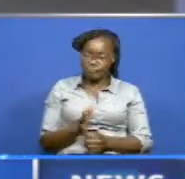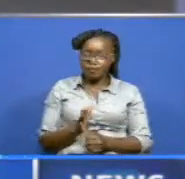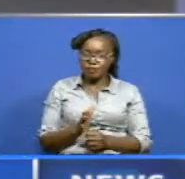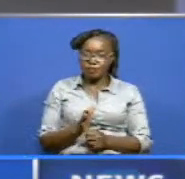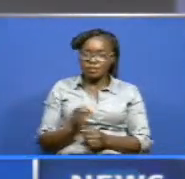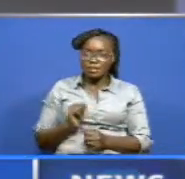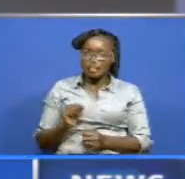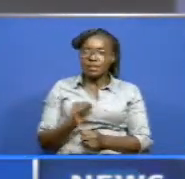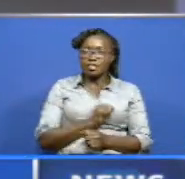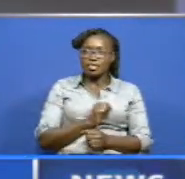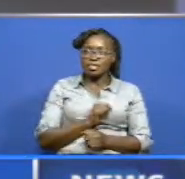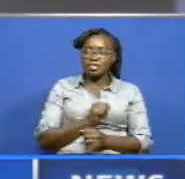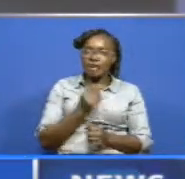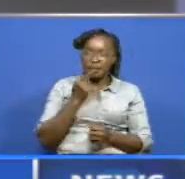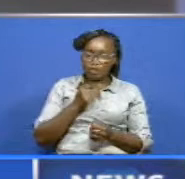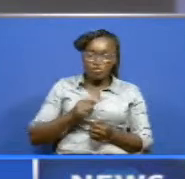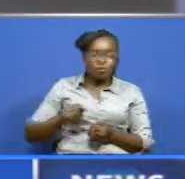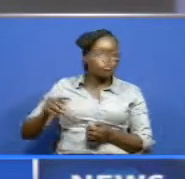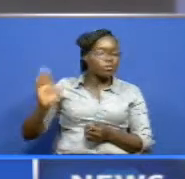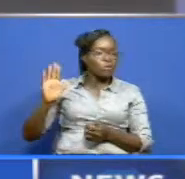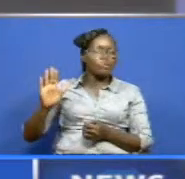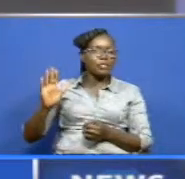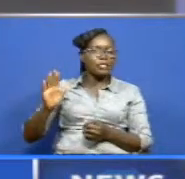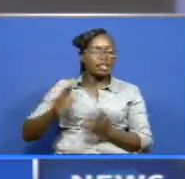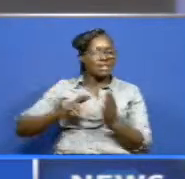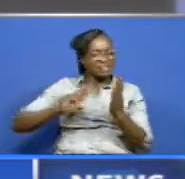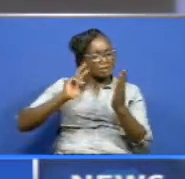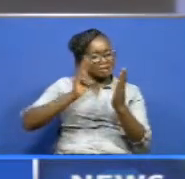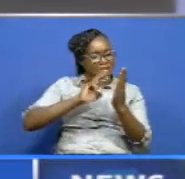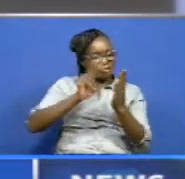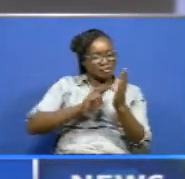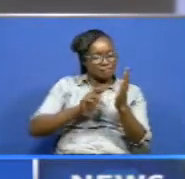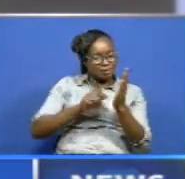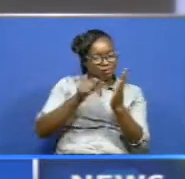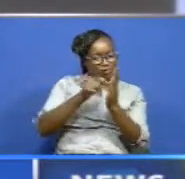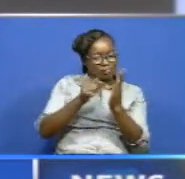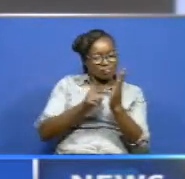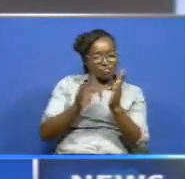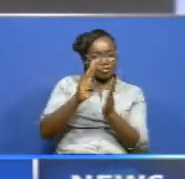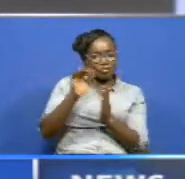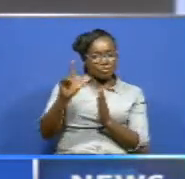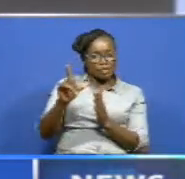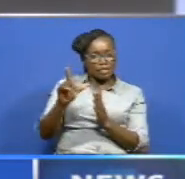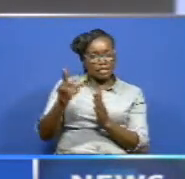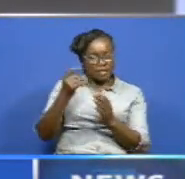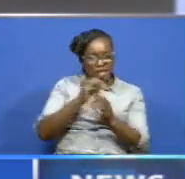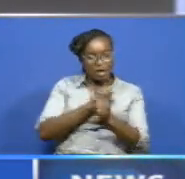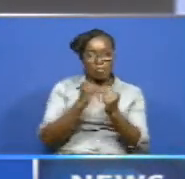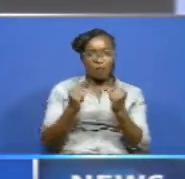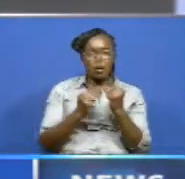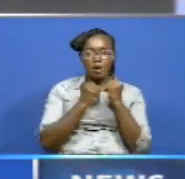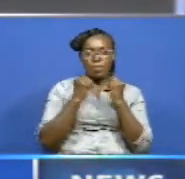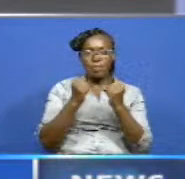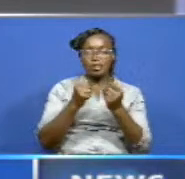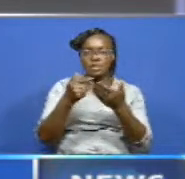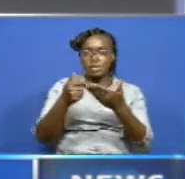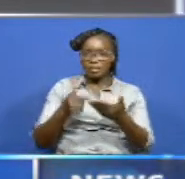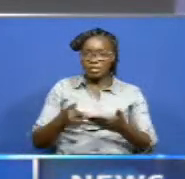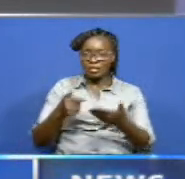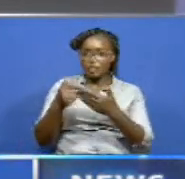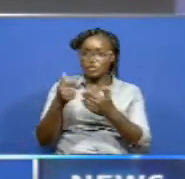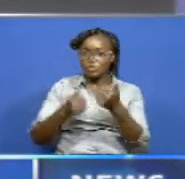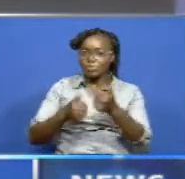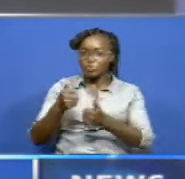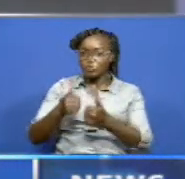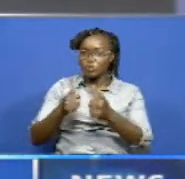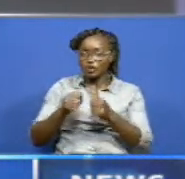Senators, however, have vowed to examine and scrutinize the bill as per their legislative power in the deliberations, which are